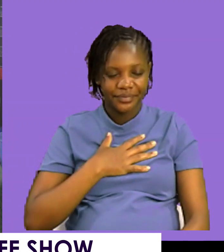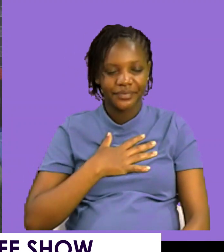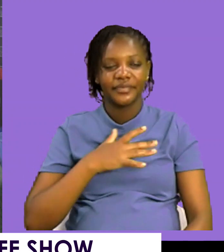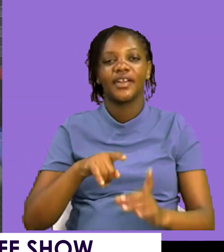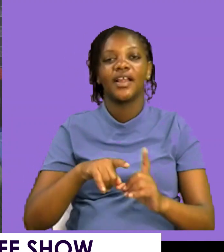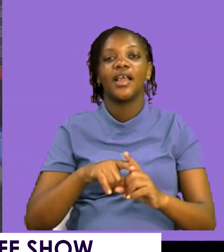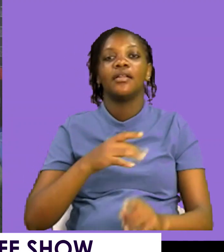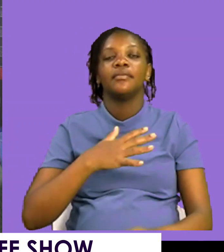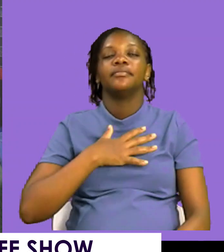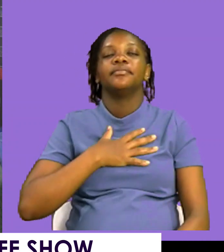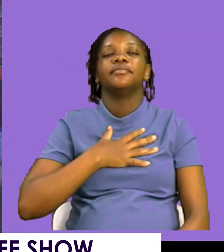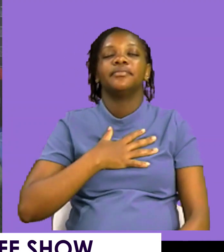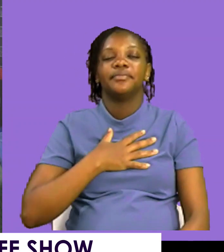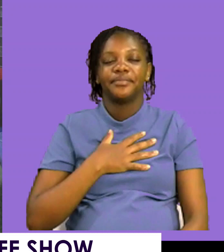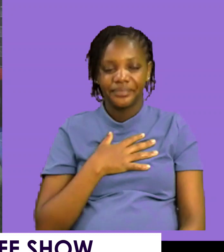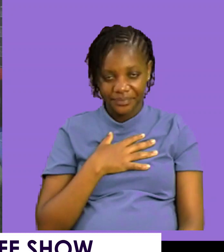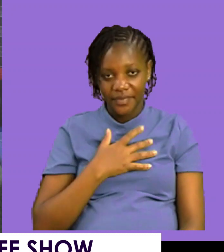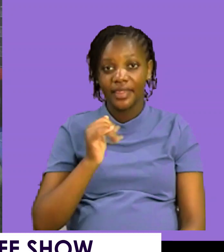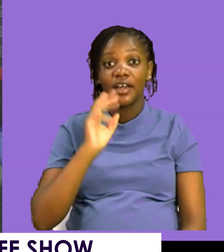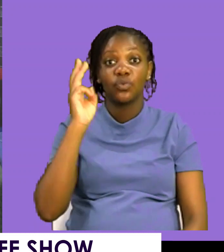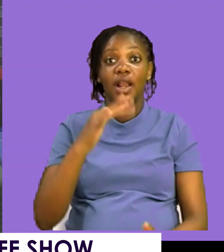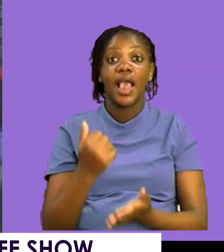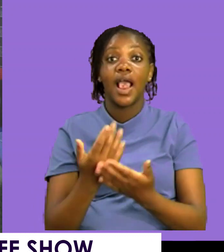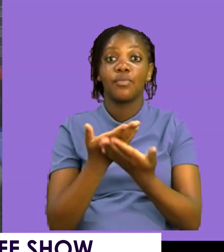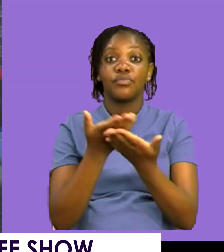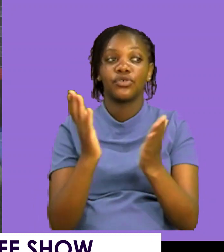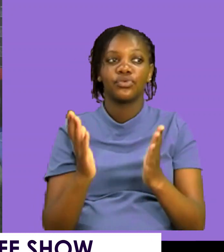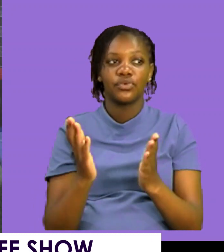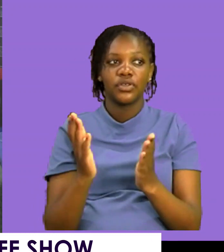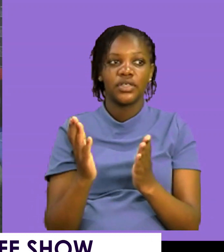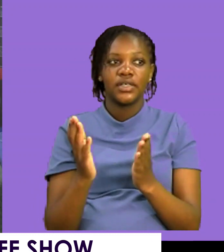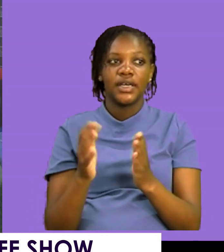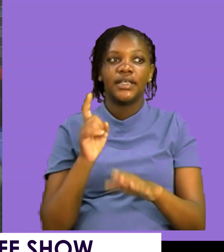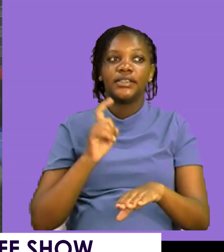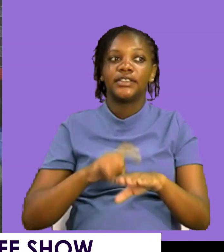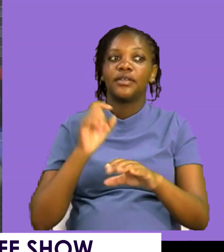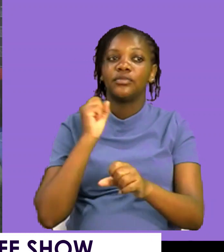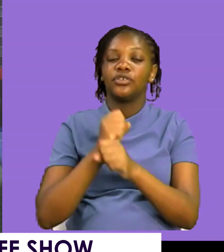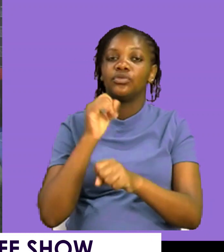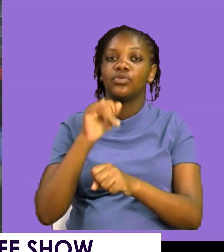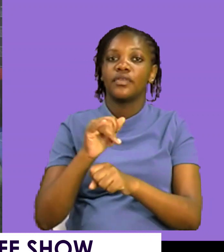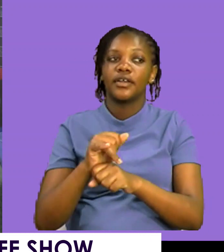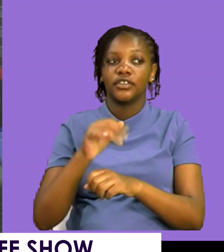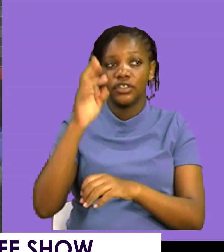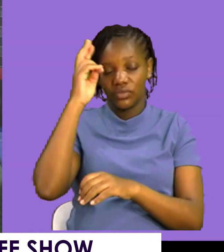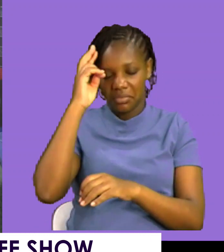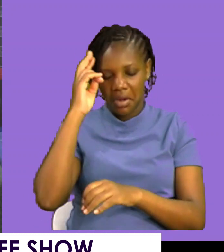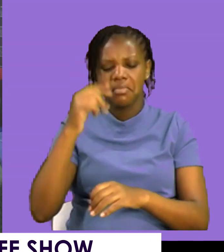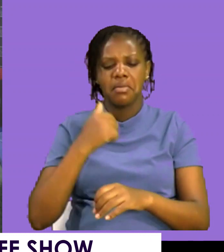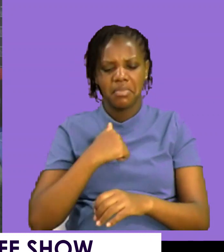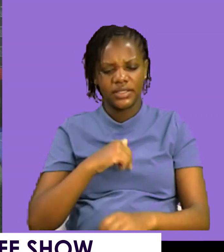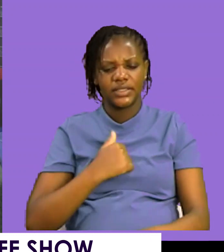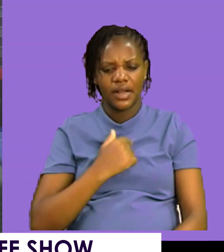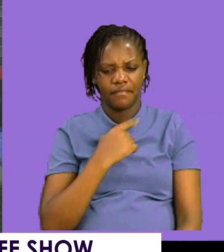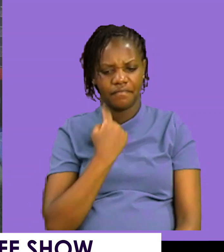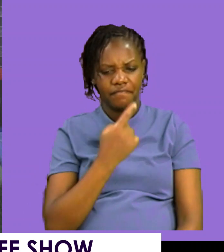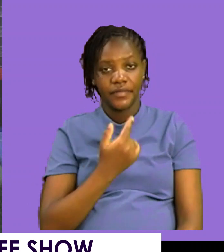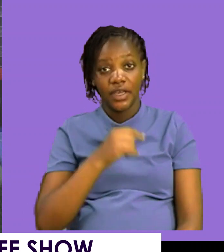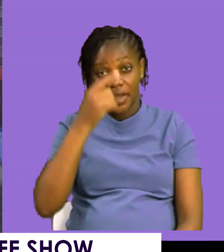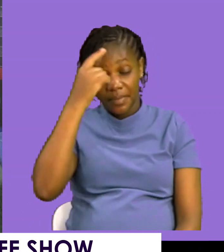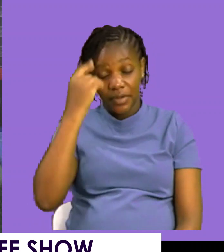self-aware. It will help you overcome. The moment you do that, you are reminded of who you are. You